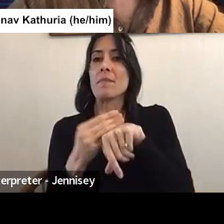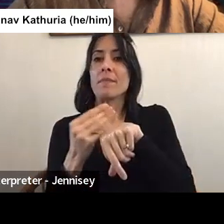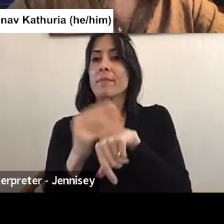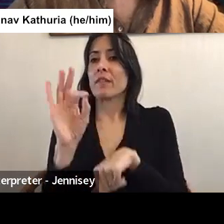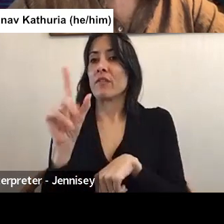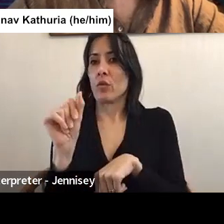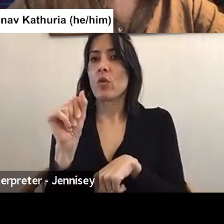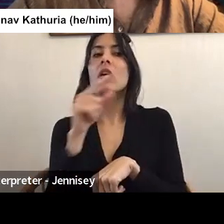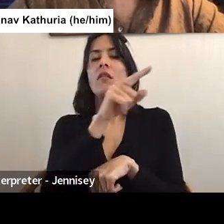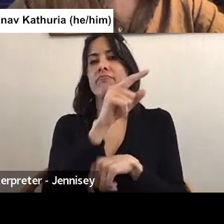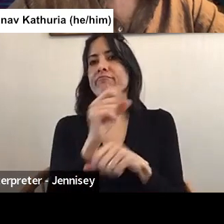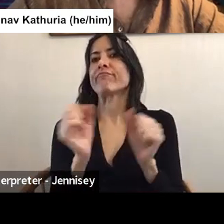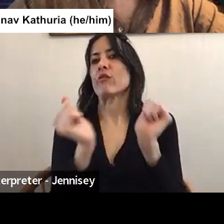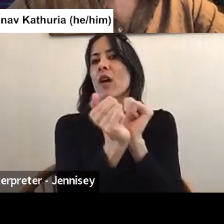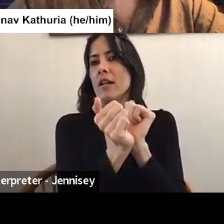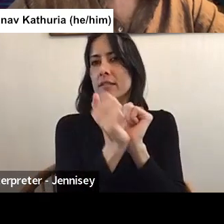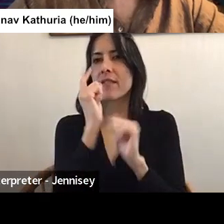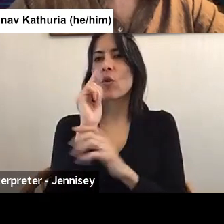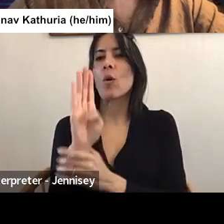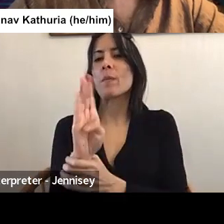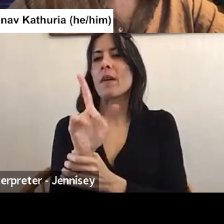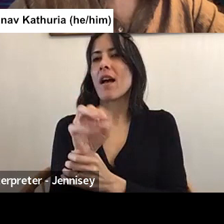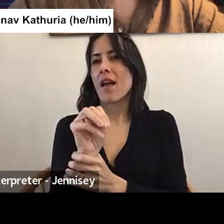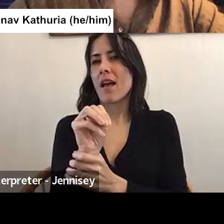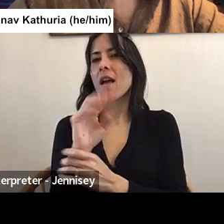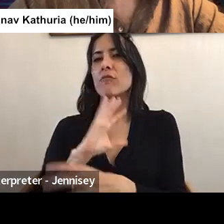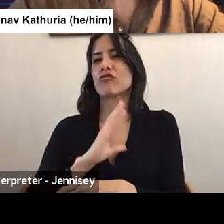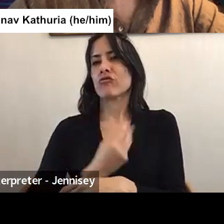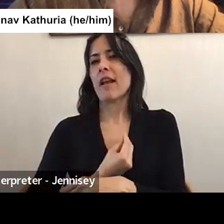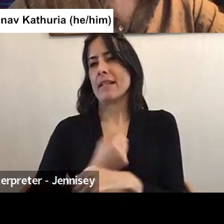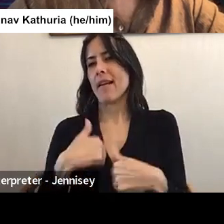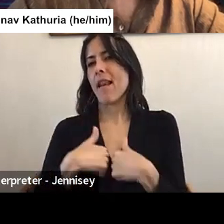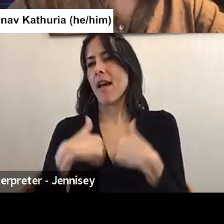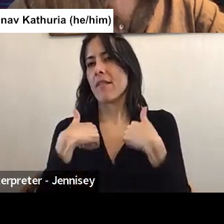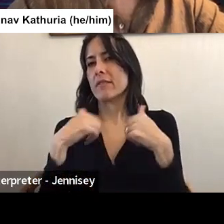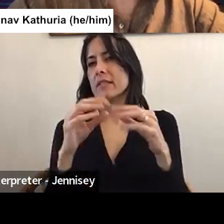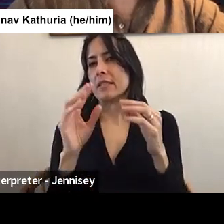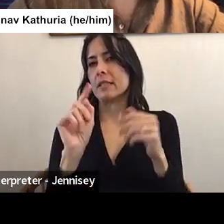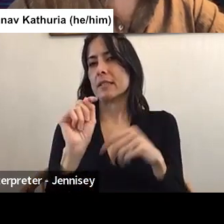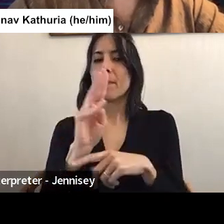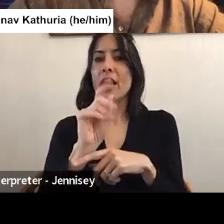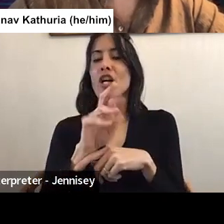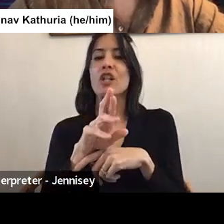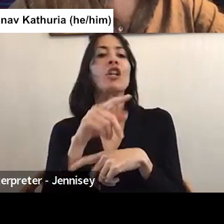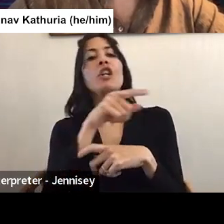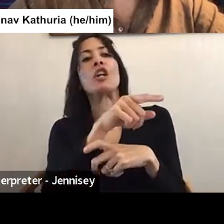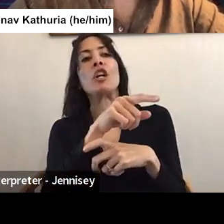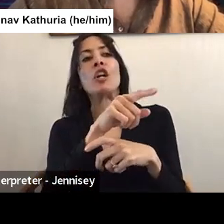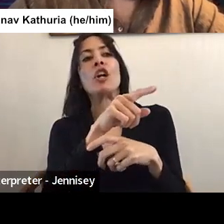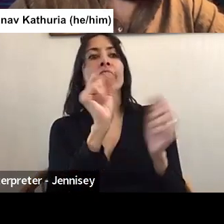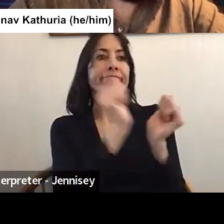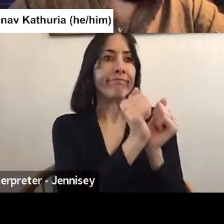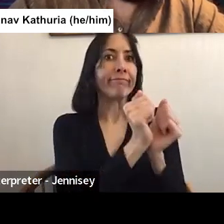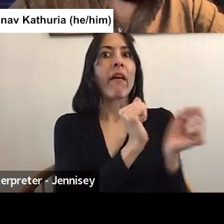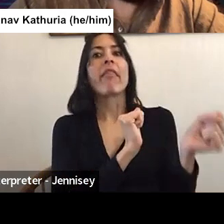Black Trans Lives Matter vigil and abused while they were held in jail.